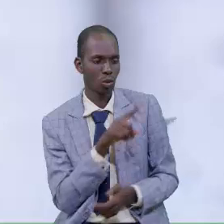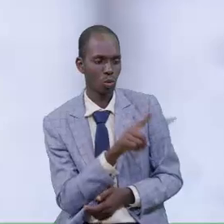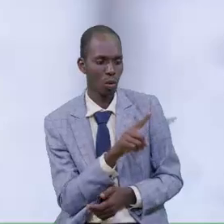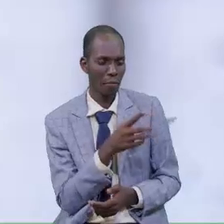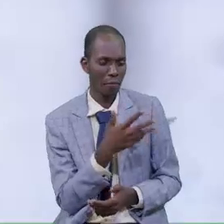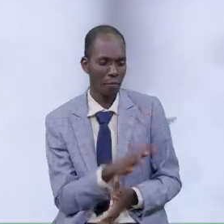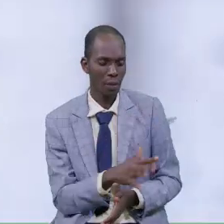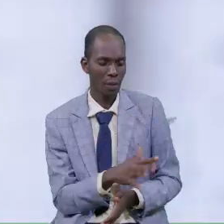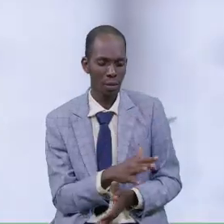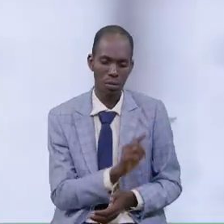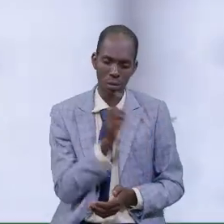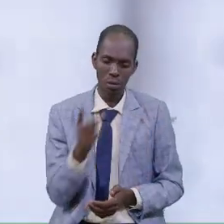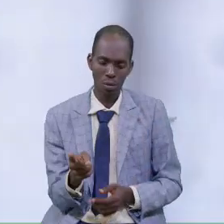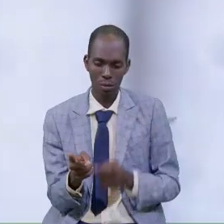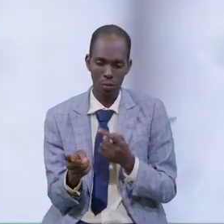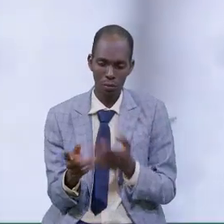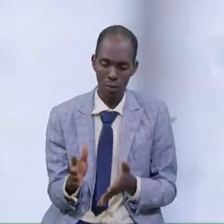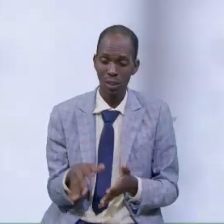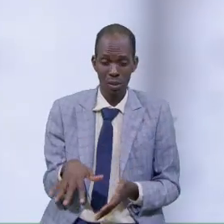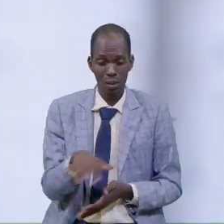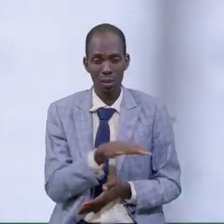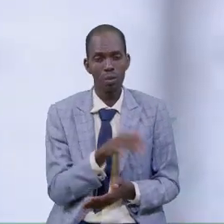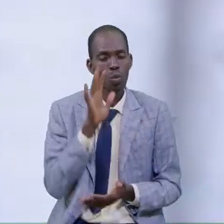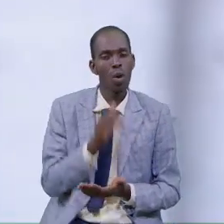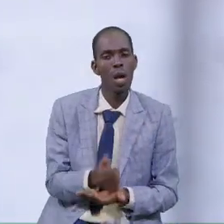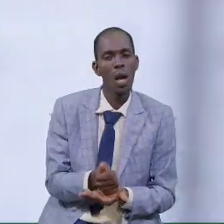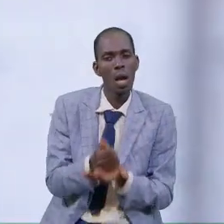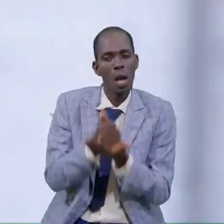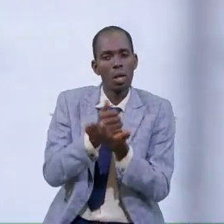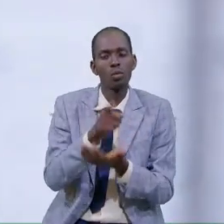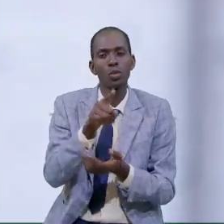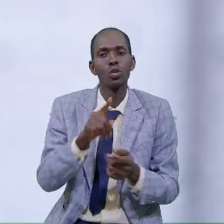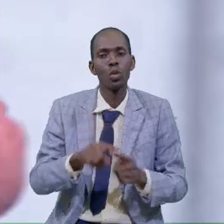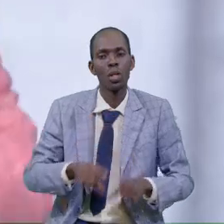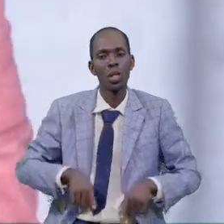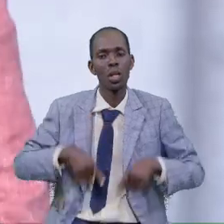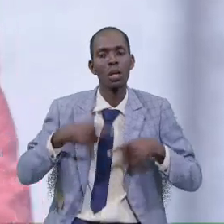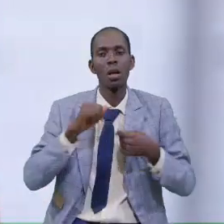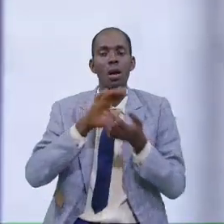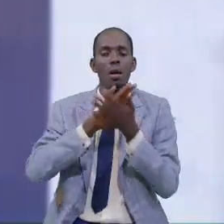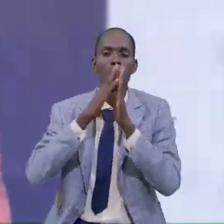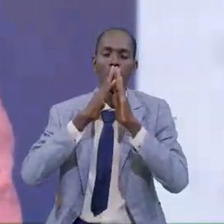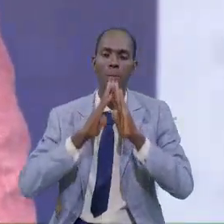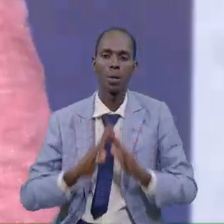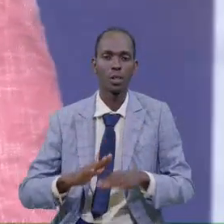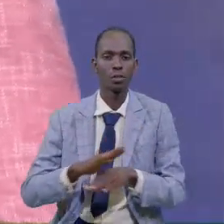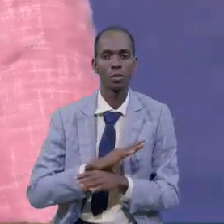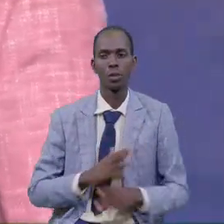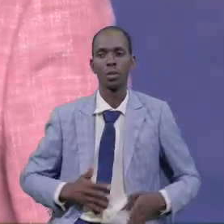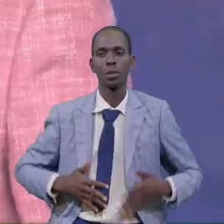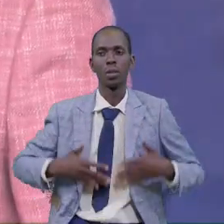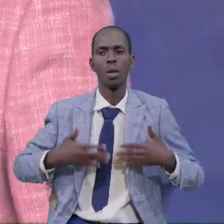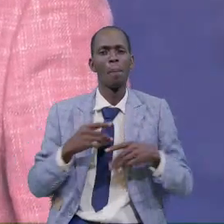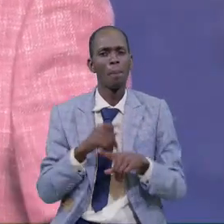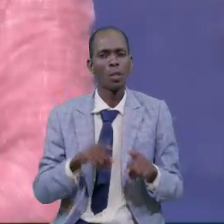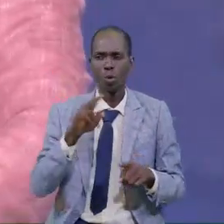to live a peaceful life. It will make you to live long life. But you're angry at this, you're